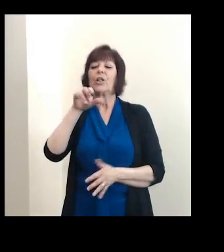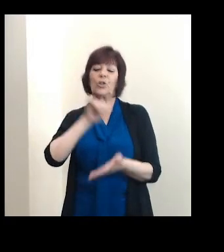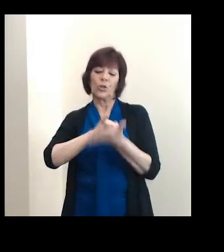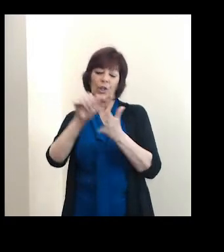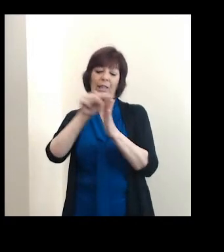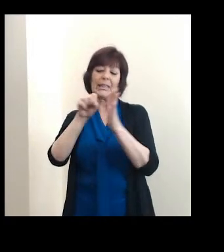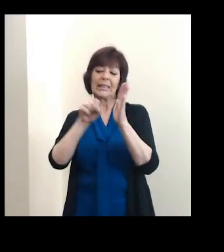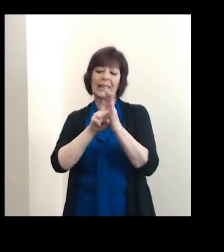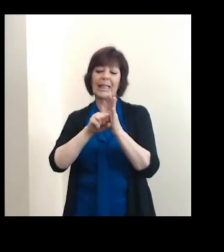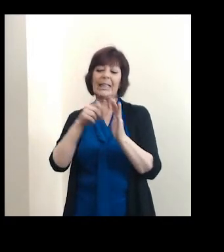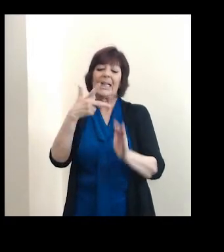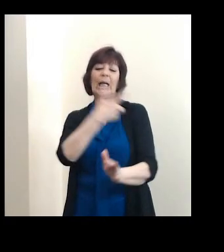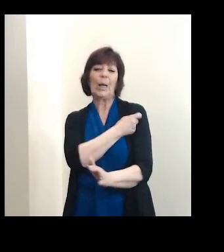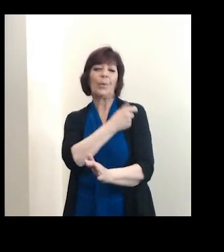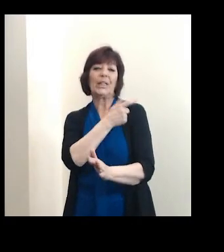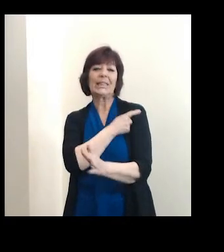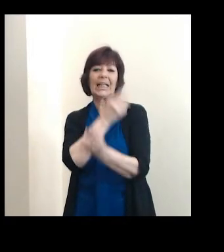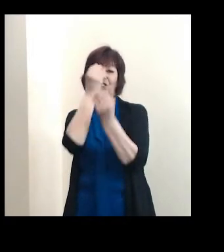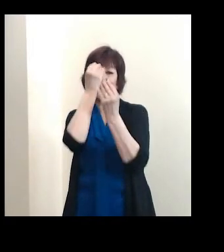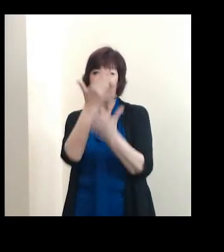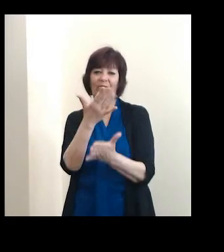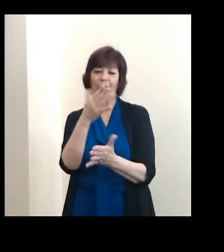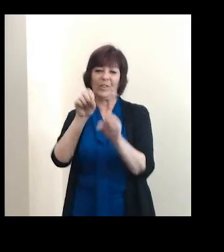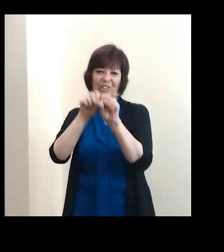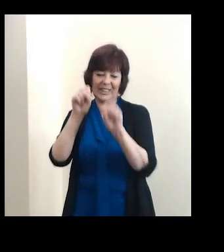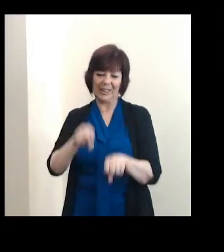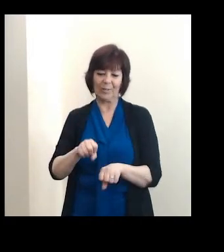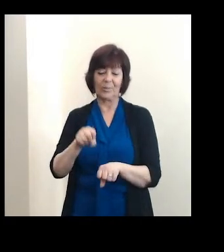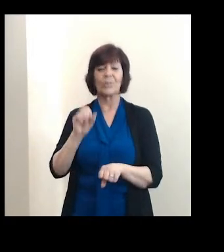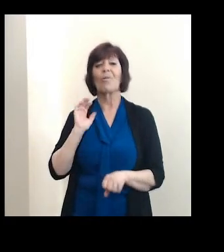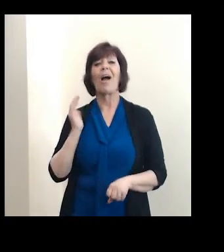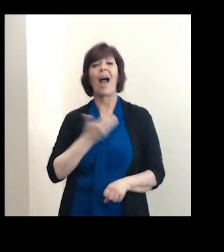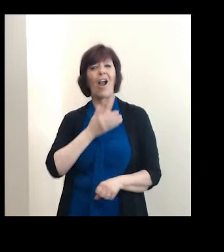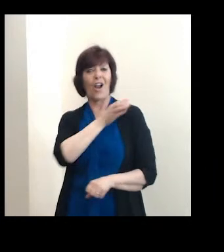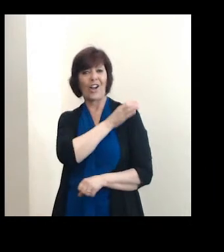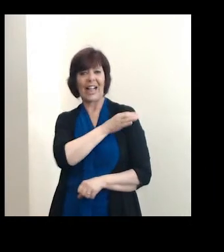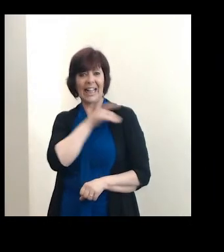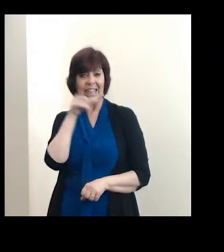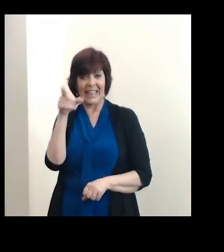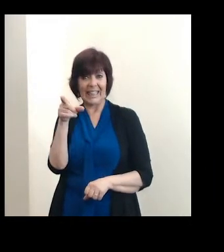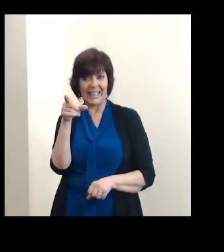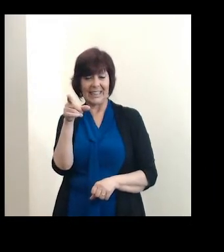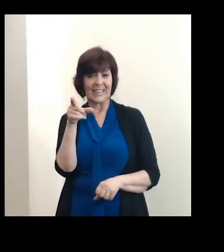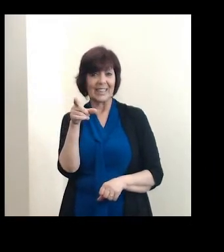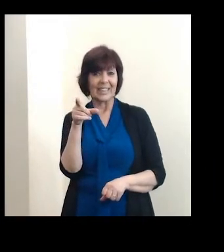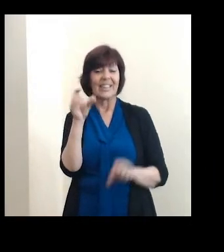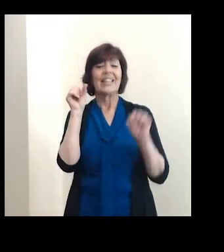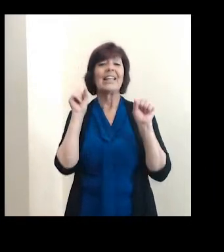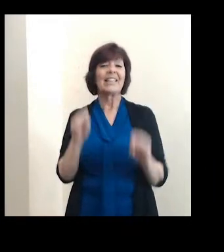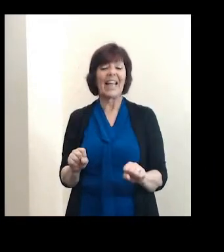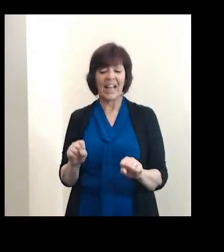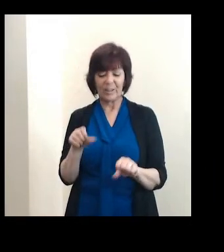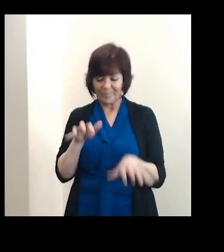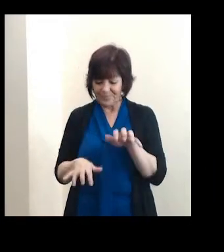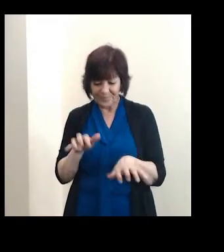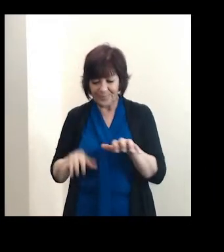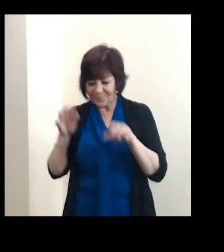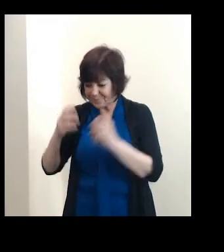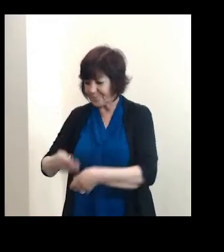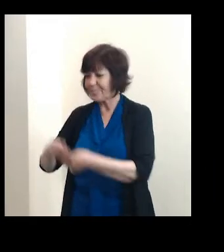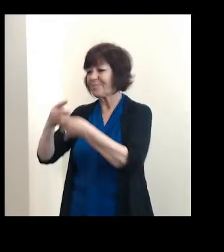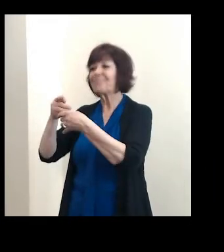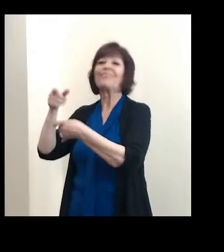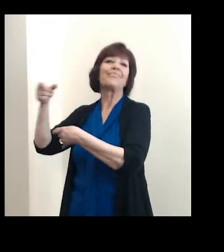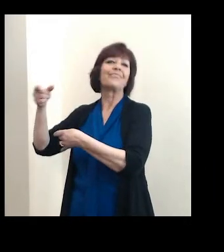State Immunization Information System. So our immunization clinic at 608 William Street can tap into that. If you lose